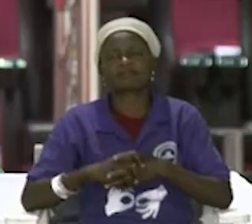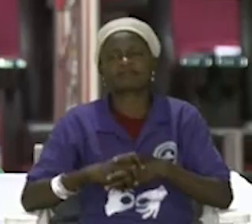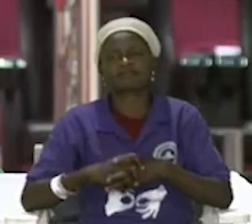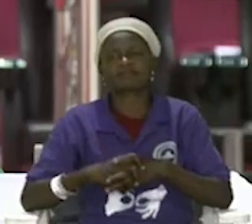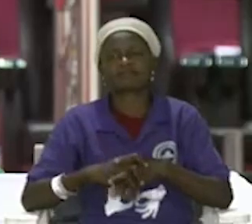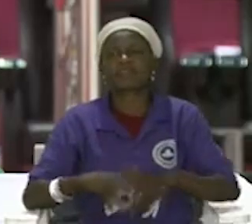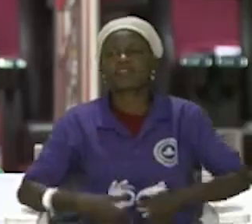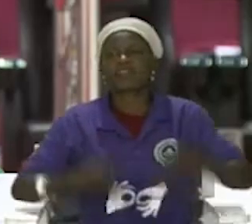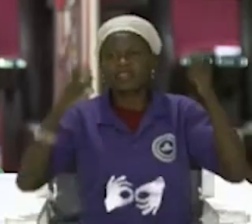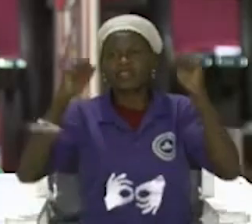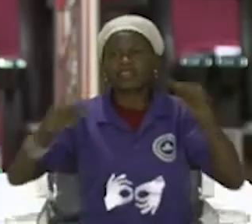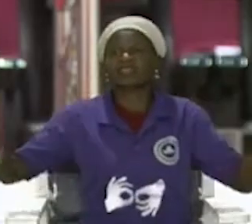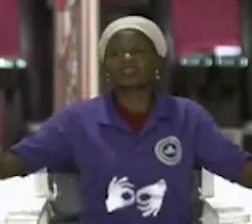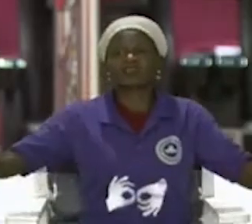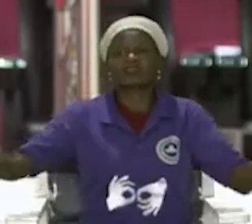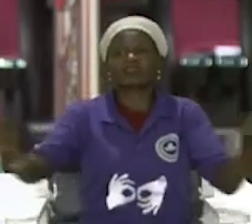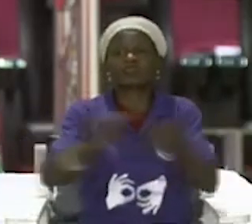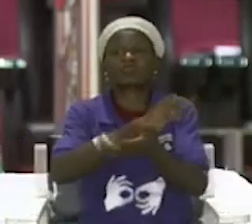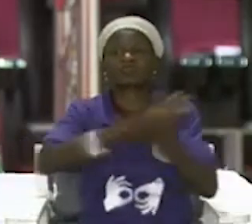Anger can destroy